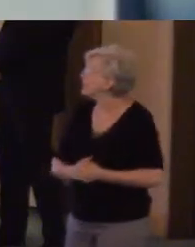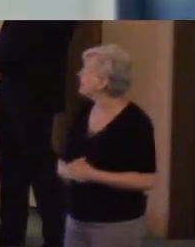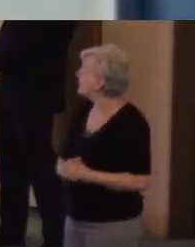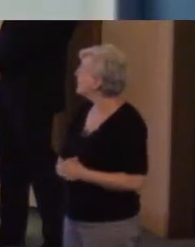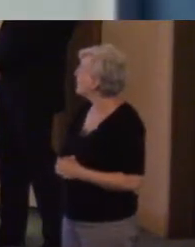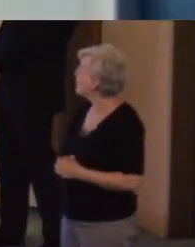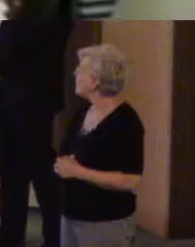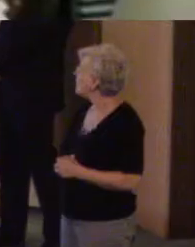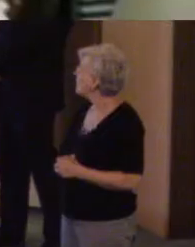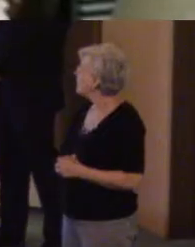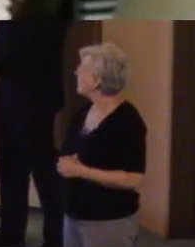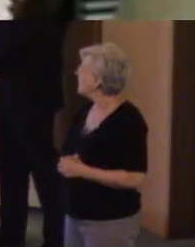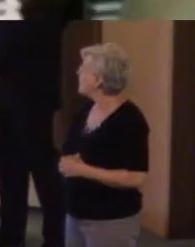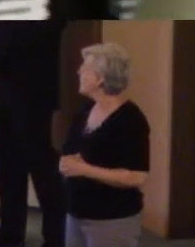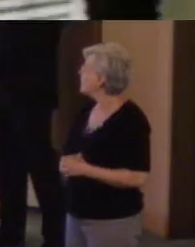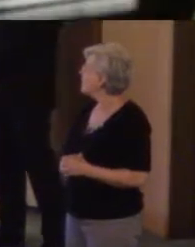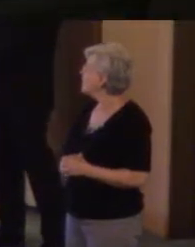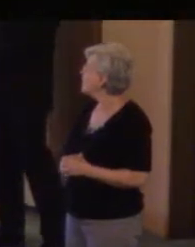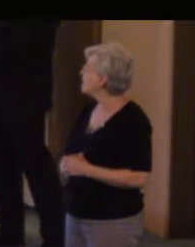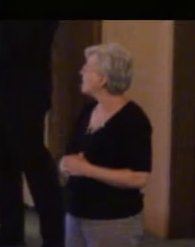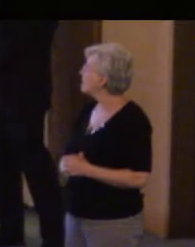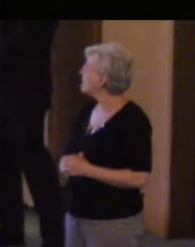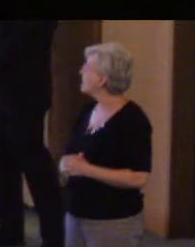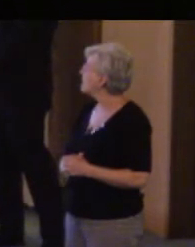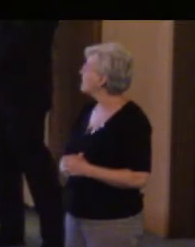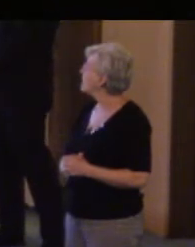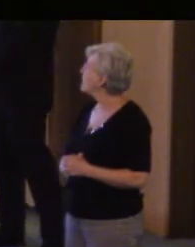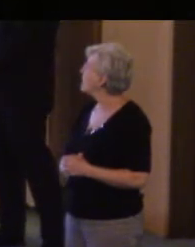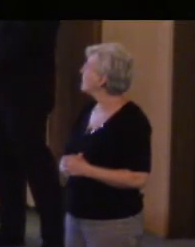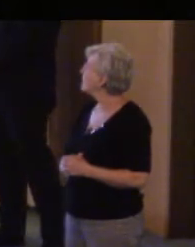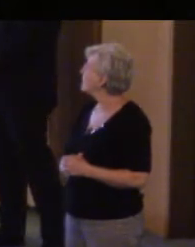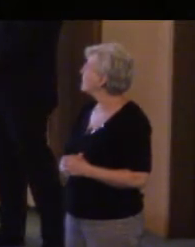What a bunch of whiners. This is gonna suck up my whole life.